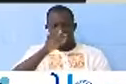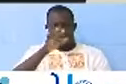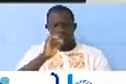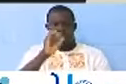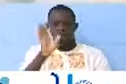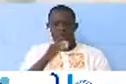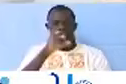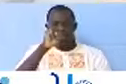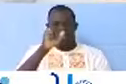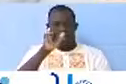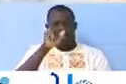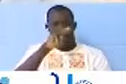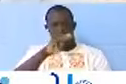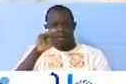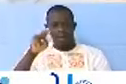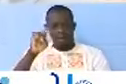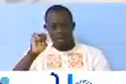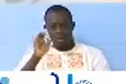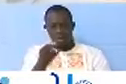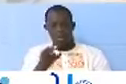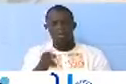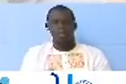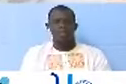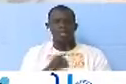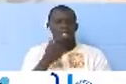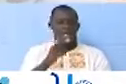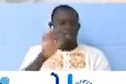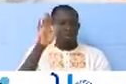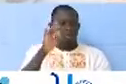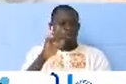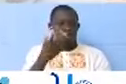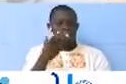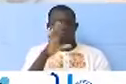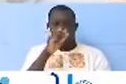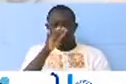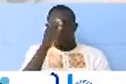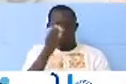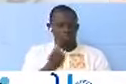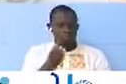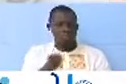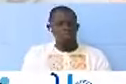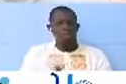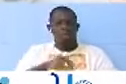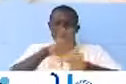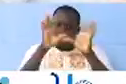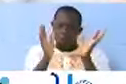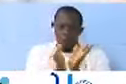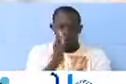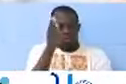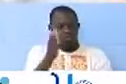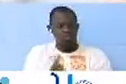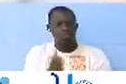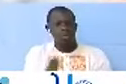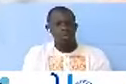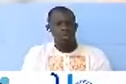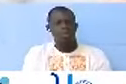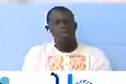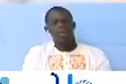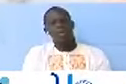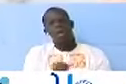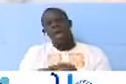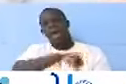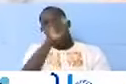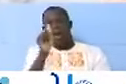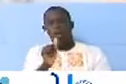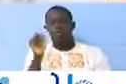swear that. Denkali lako. Denkali lako. I'll speak the truth. Nte tonyale fola. Nte tonyale fola. The whole truth. Onyadama. Onyadama.